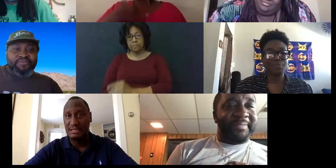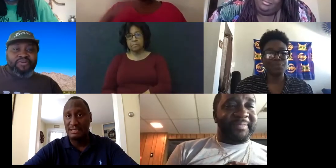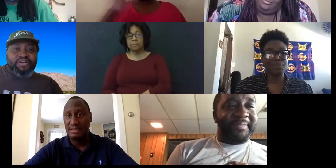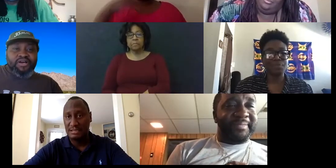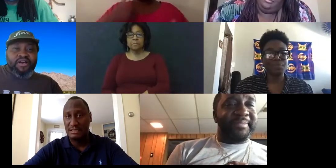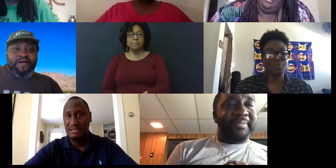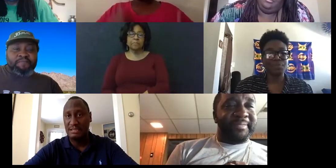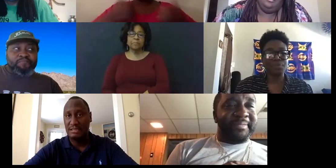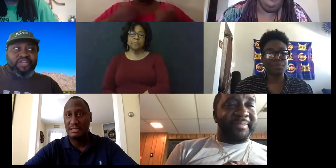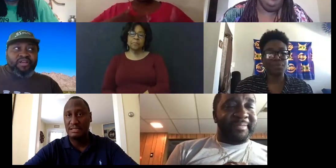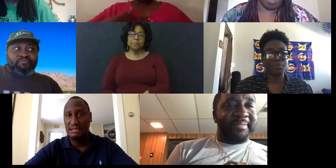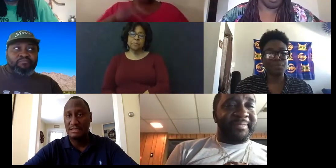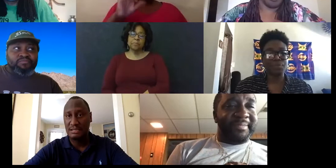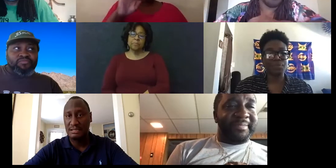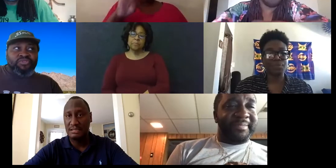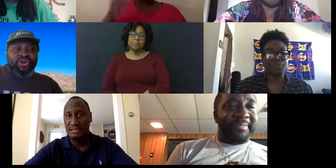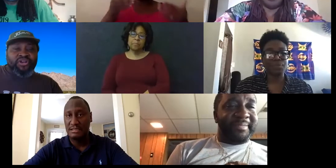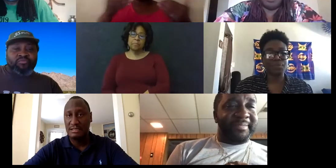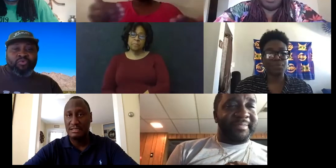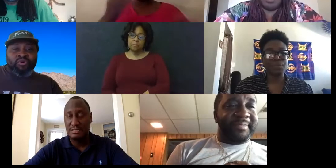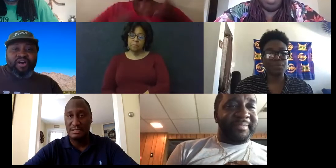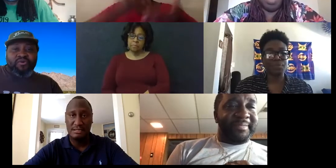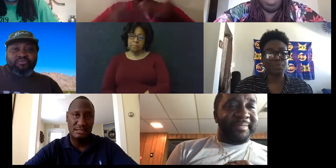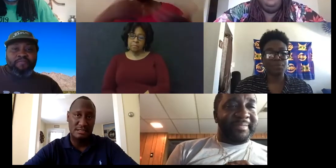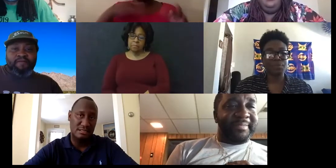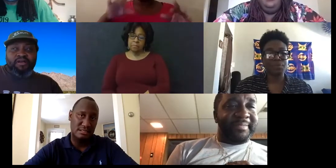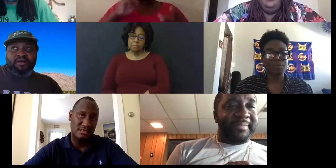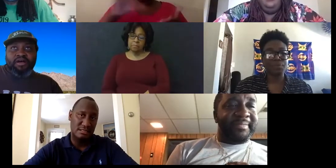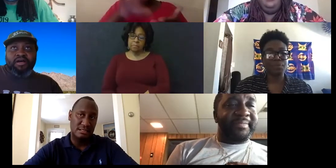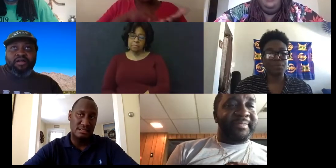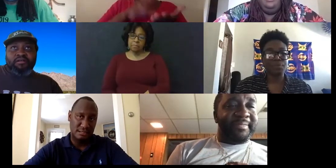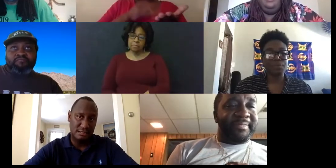life. And I'm learning more about